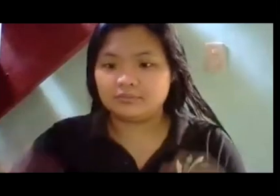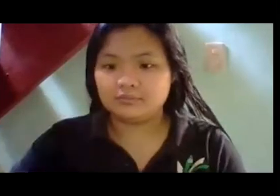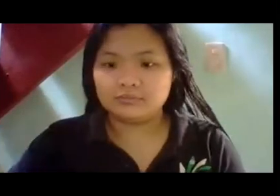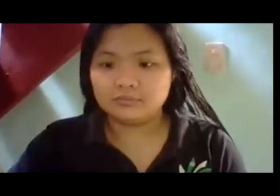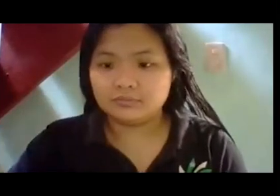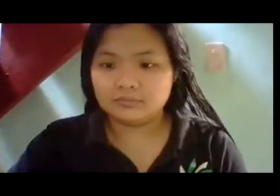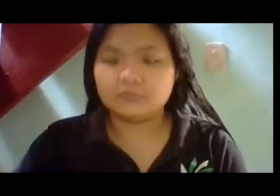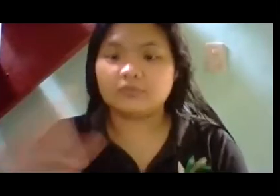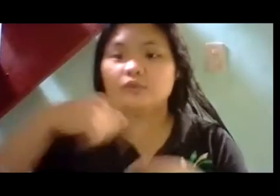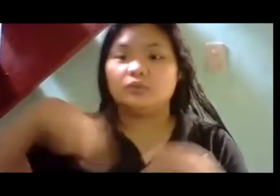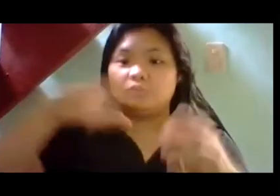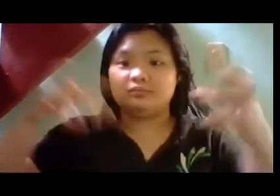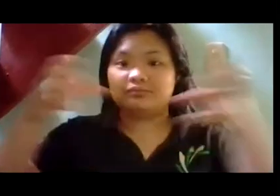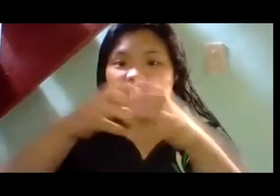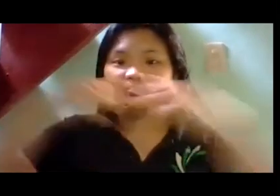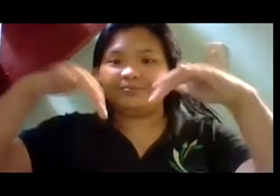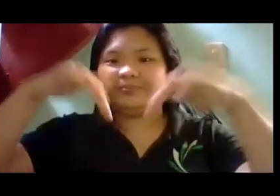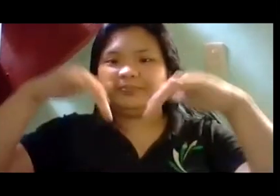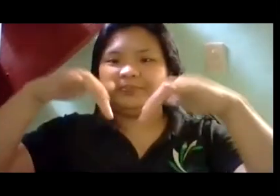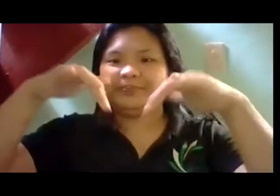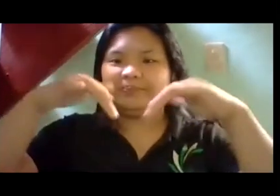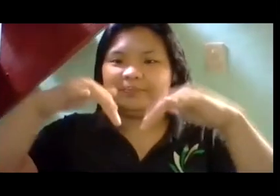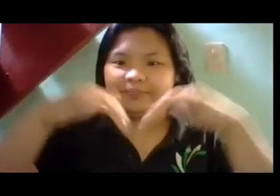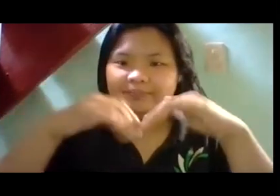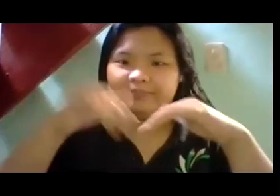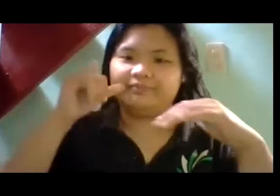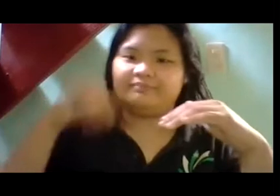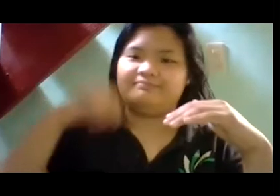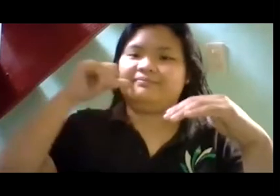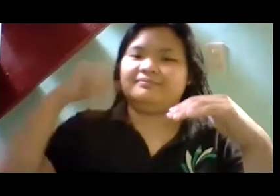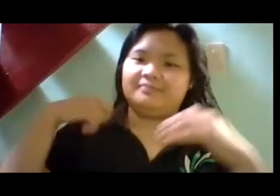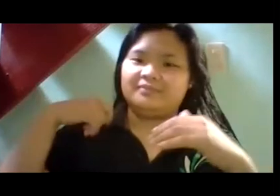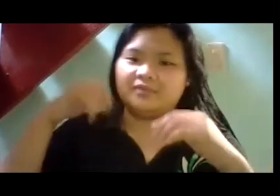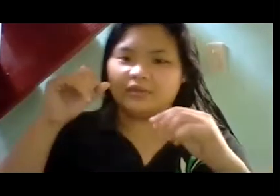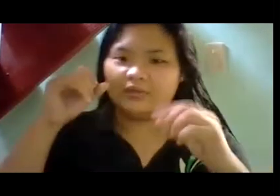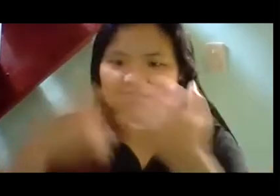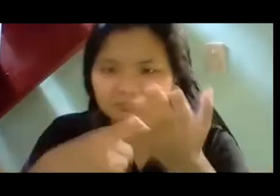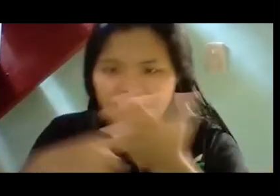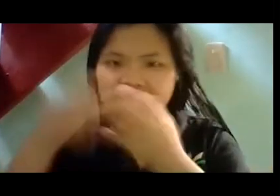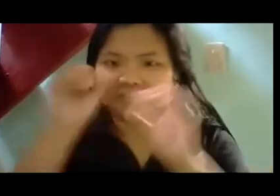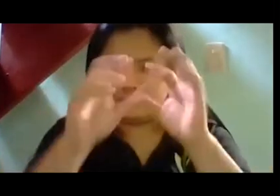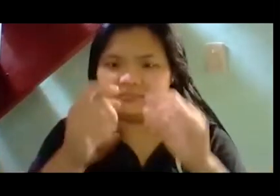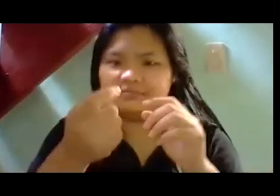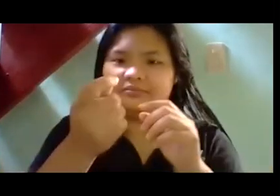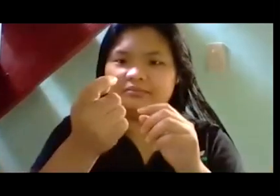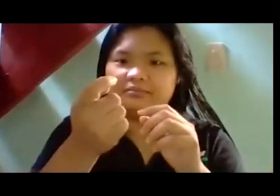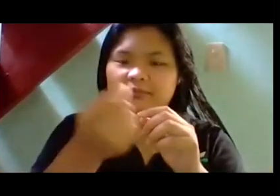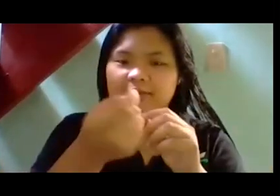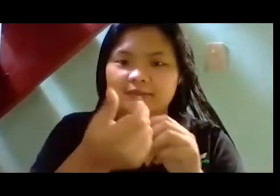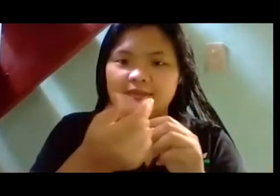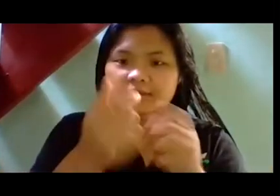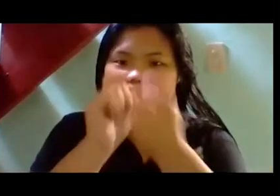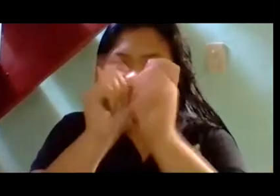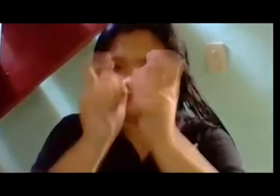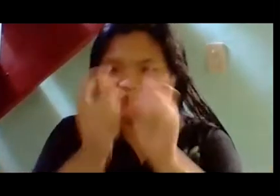So our group discussed lesson 6 earlier. We had a meeting